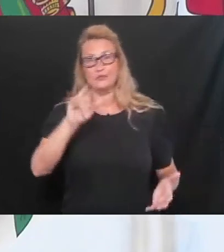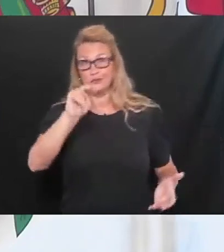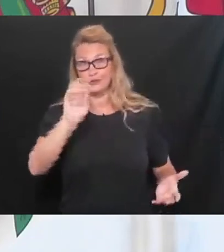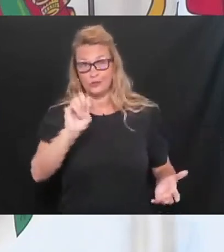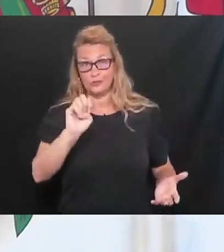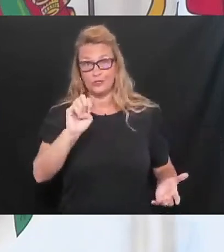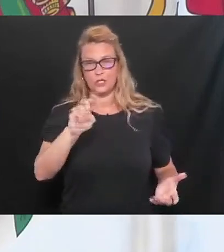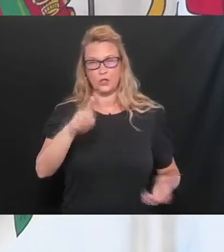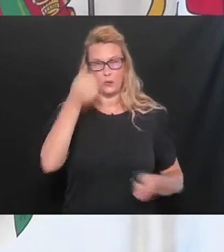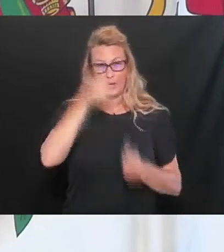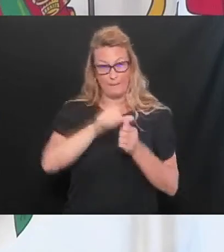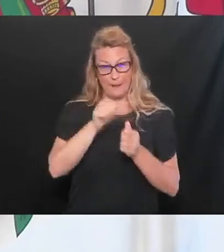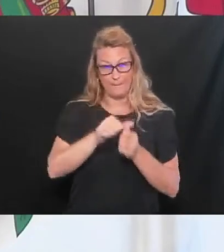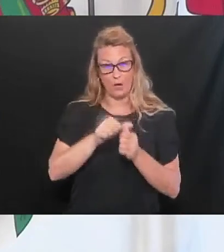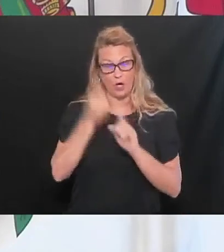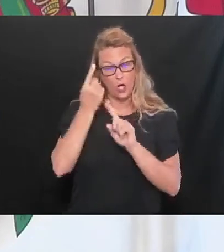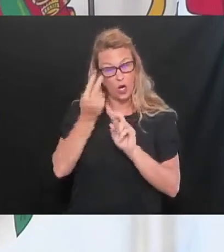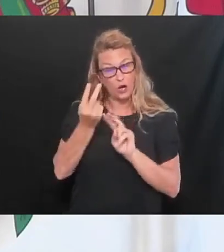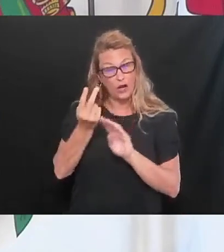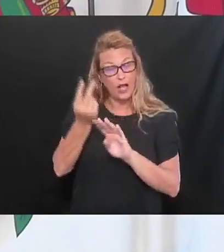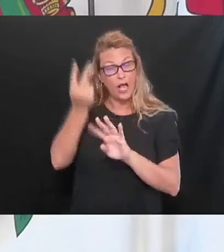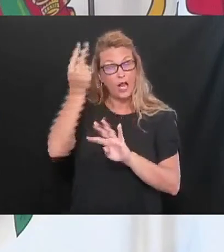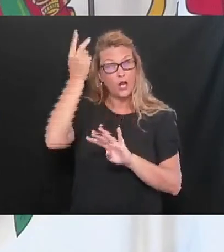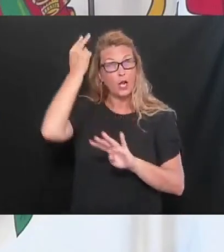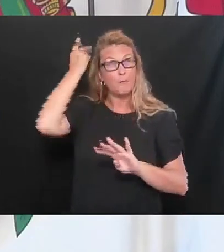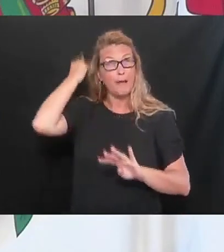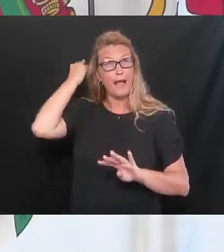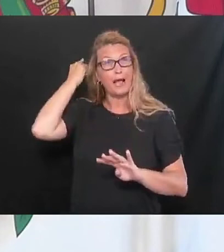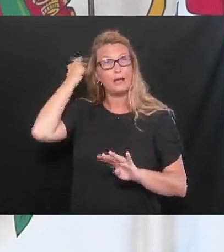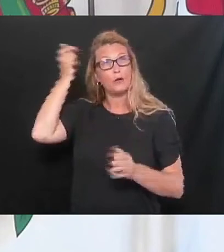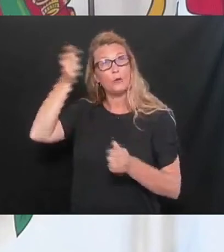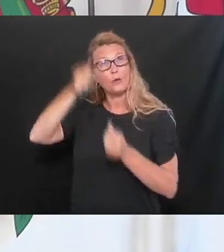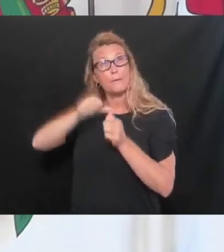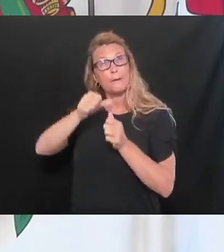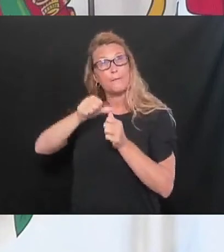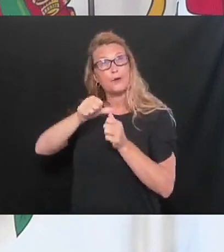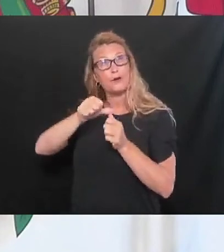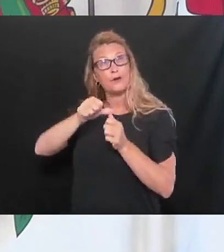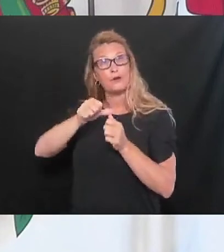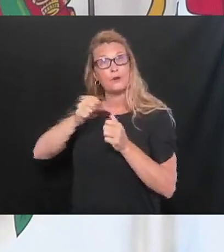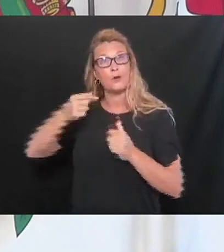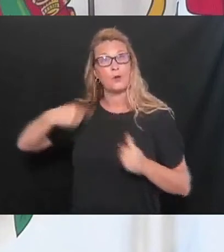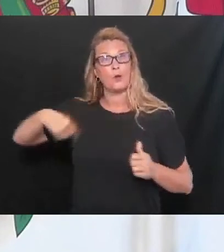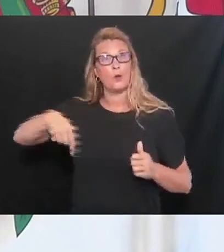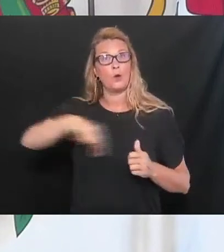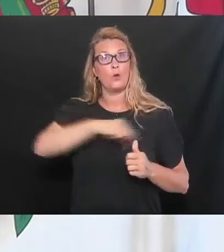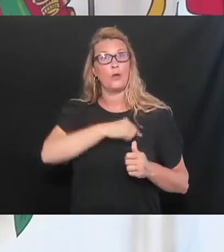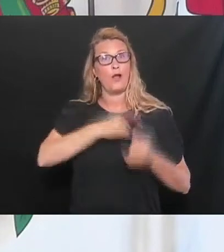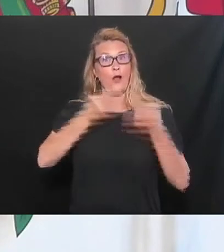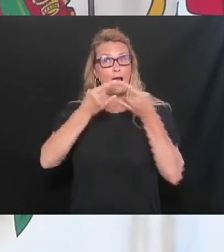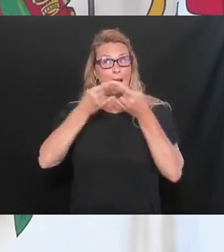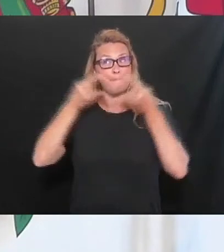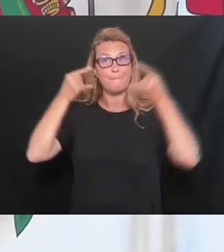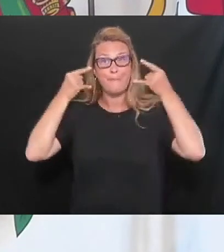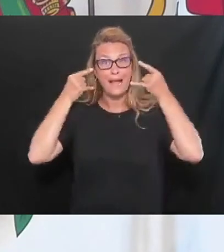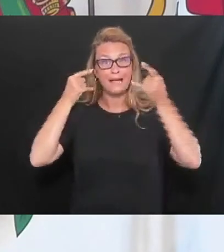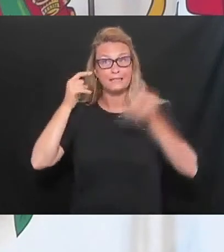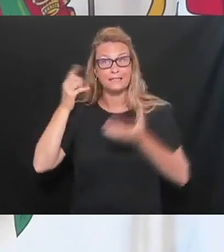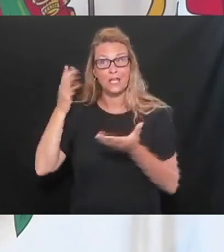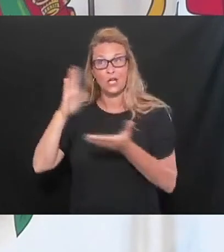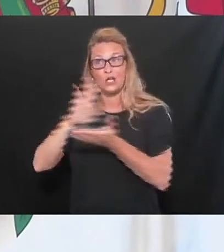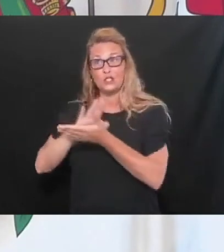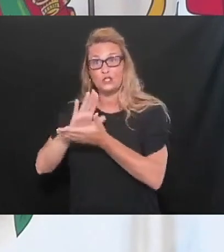felt. Please, somebody tell me how it felt when we were all in masks. School was